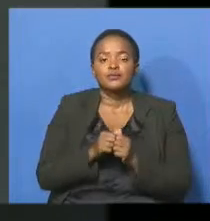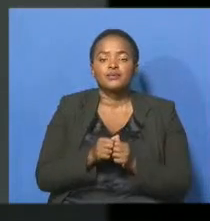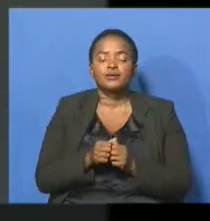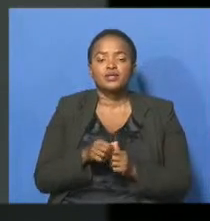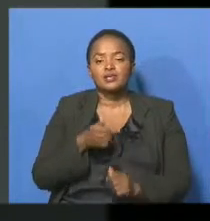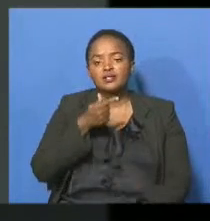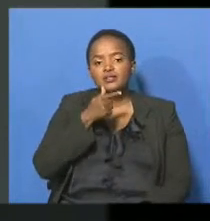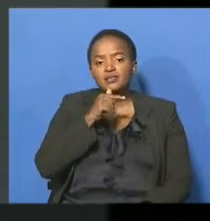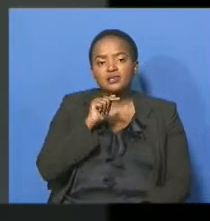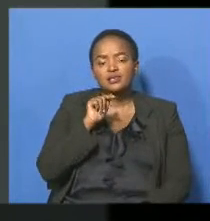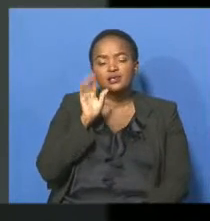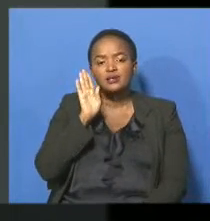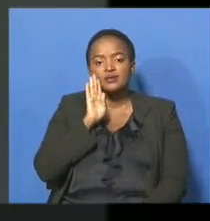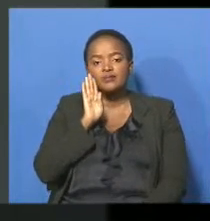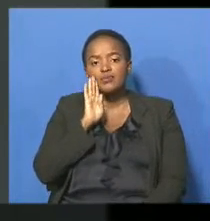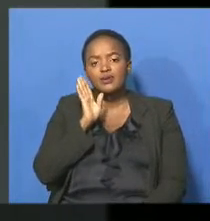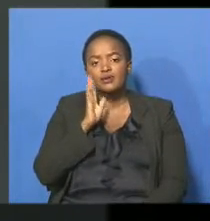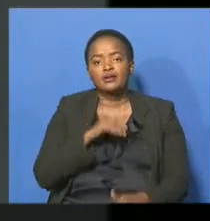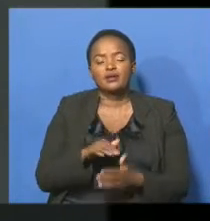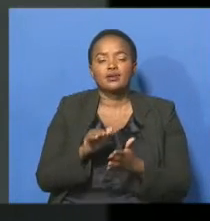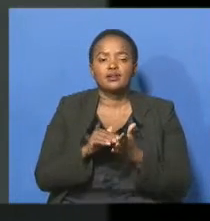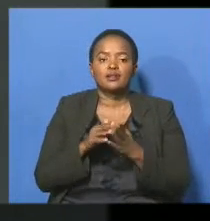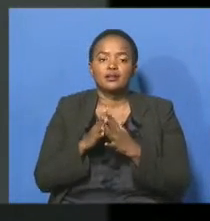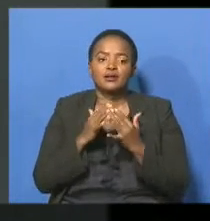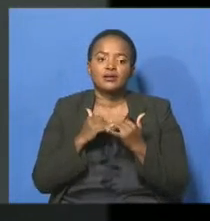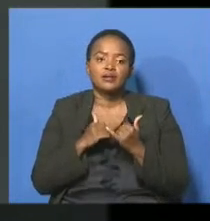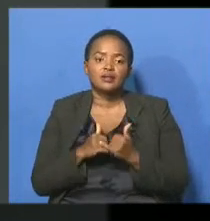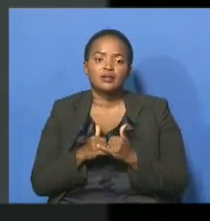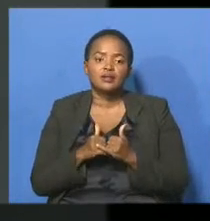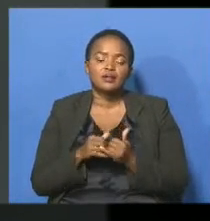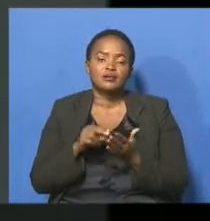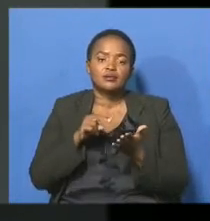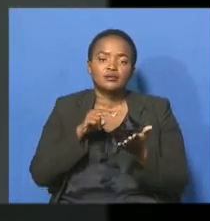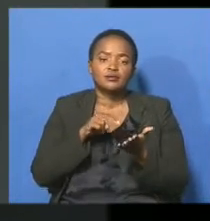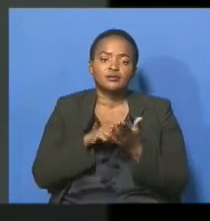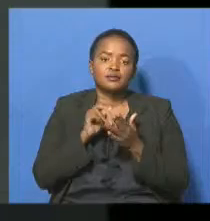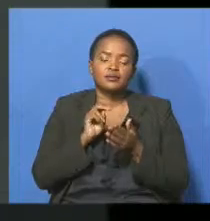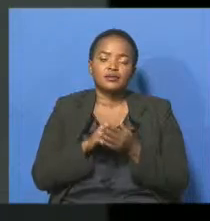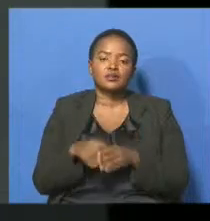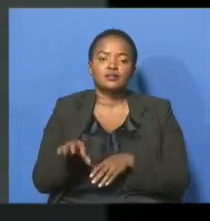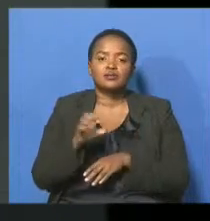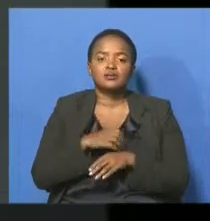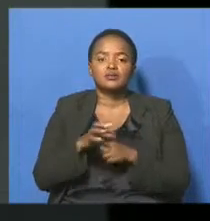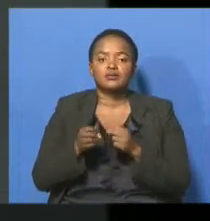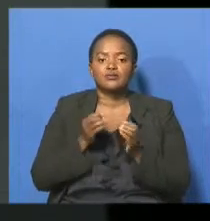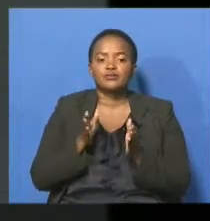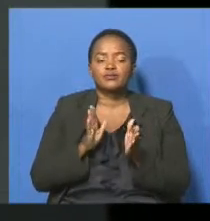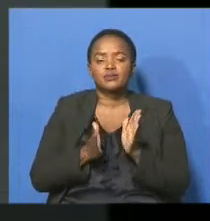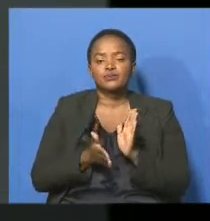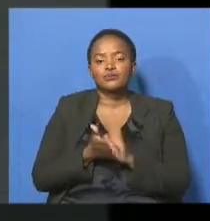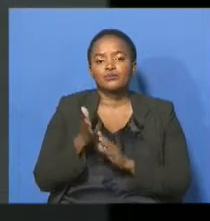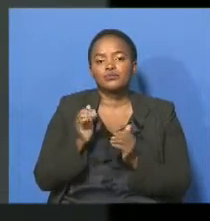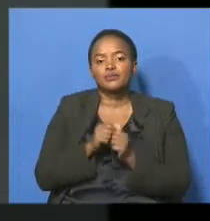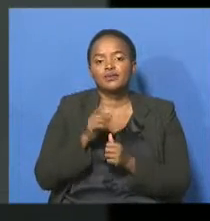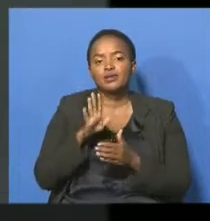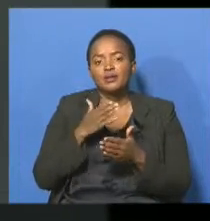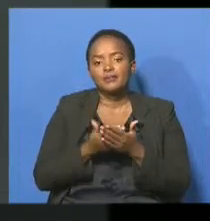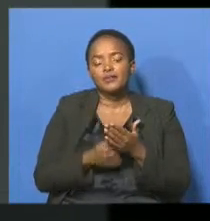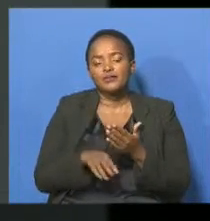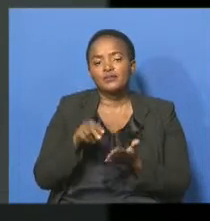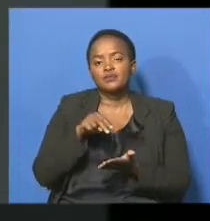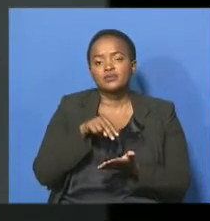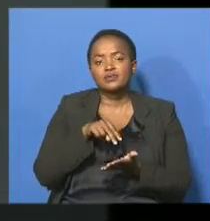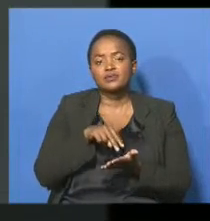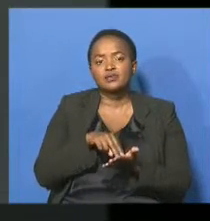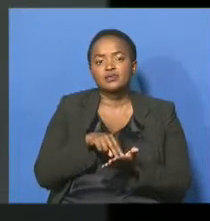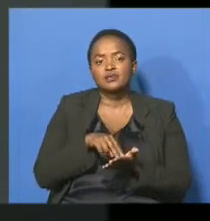ki kokobeditse ki kupile gore gongwe re eme ka dino be re nta bagolwane ba rona ba tswa ka tselentseng before re ema ba rena